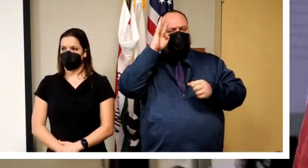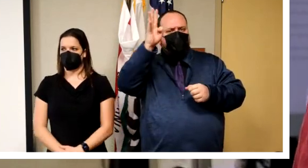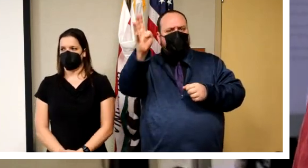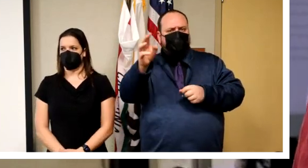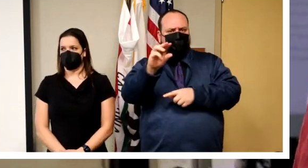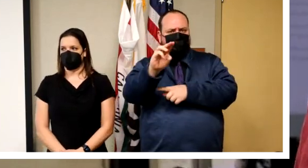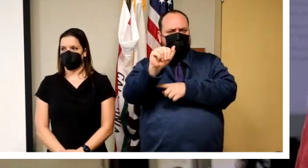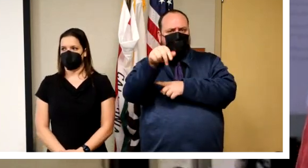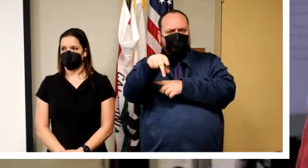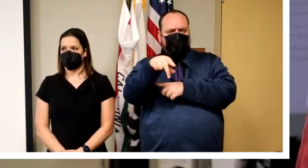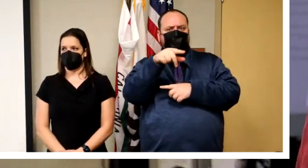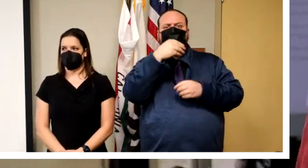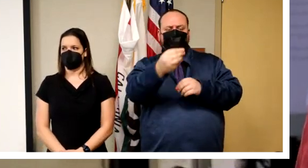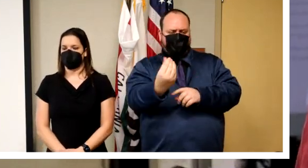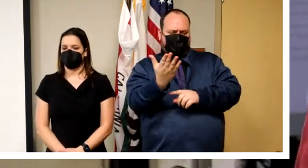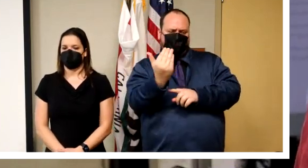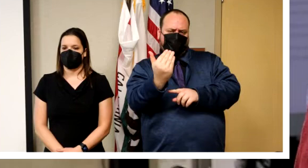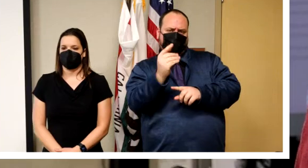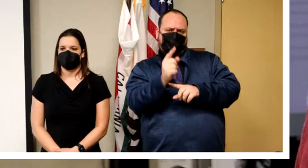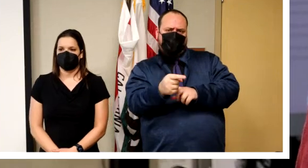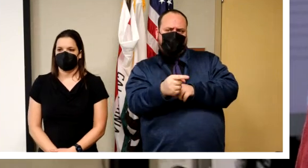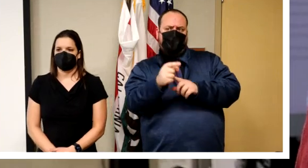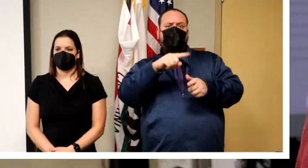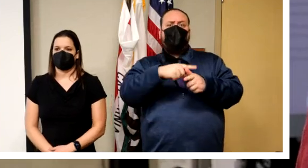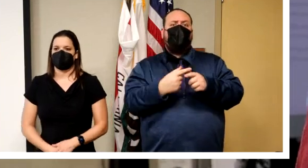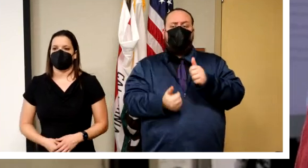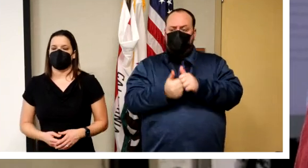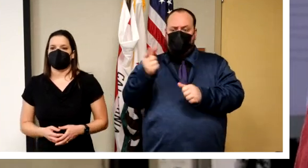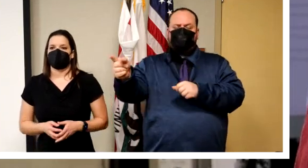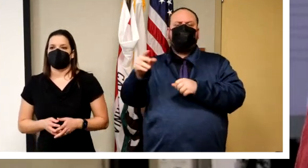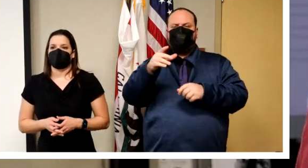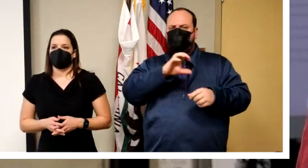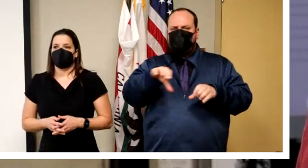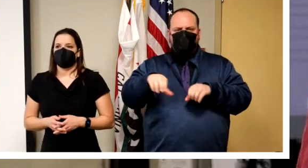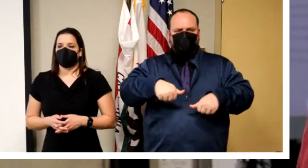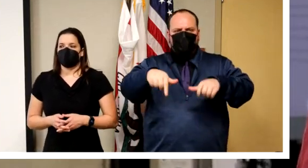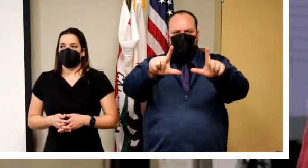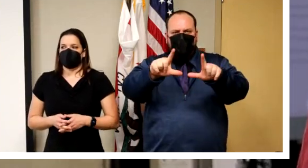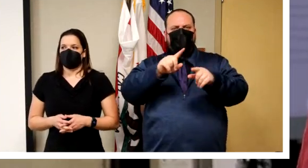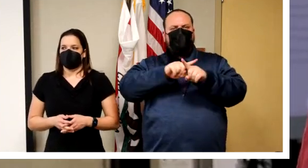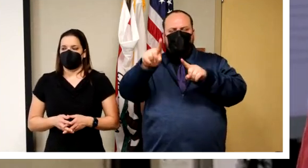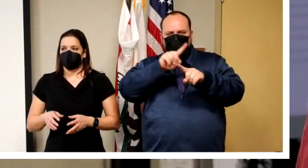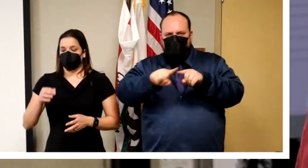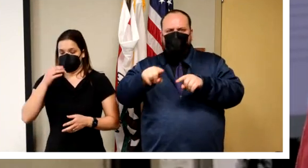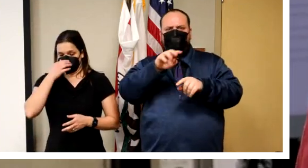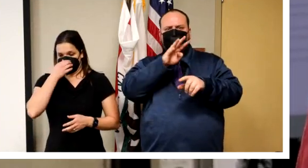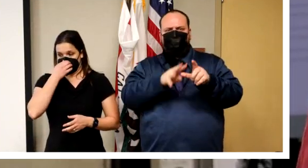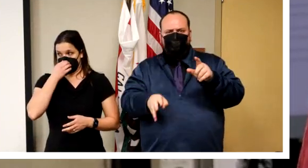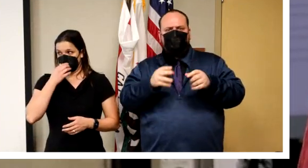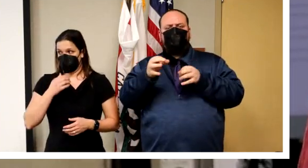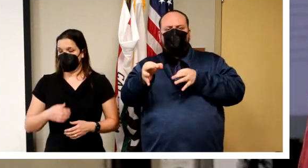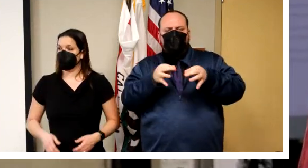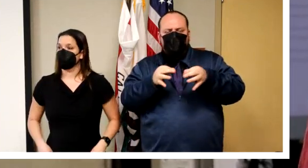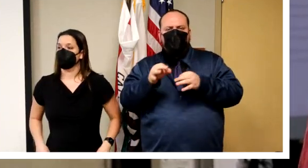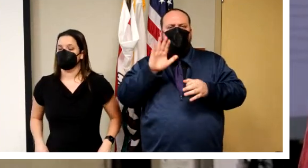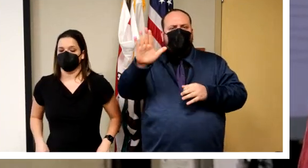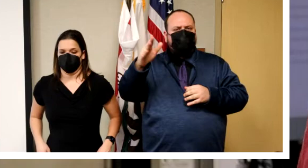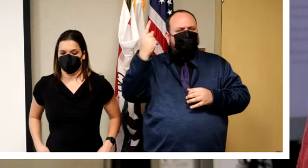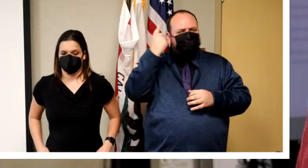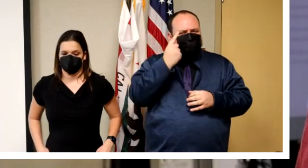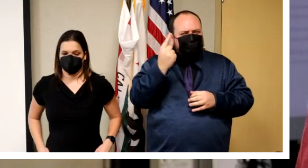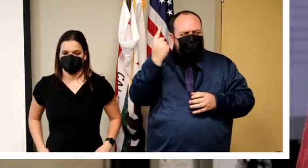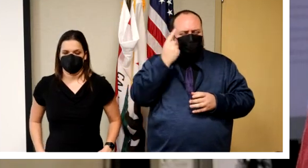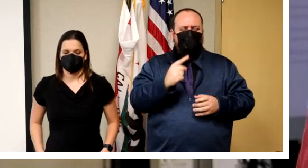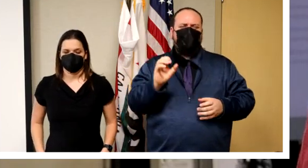even do a slideshow, and most of them did a slideshow, to explain the thinking behind